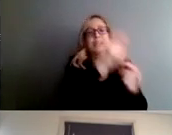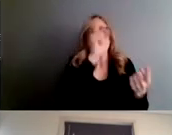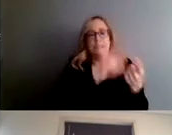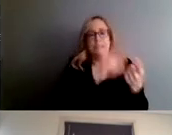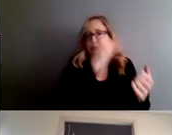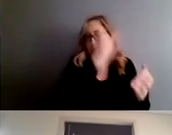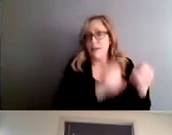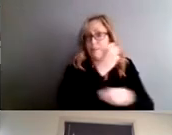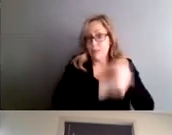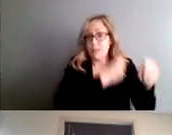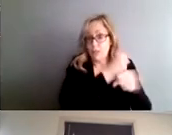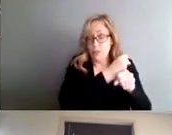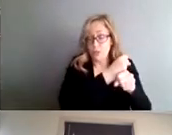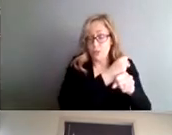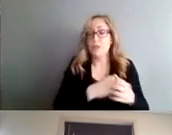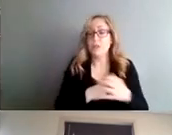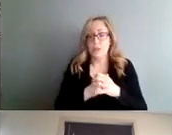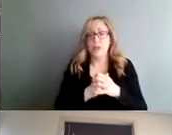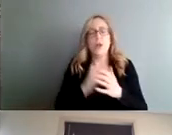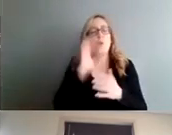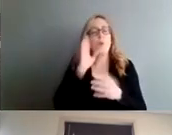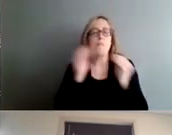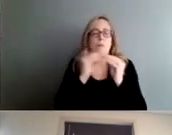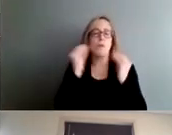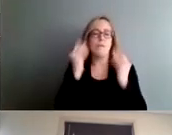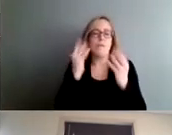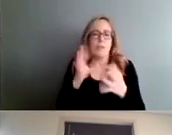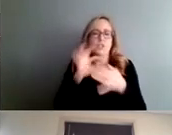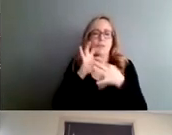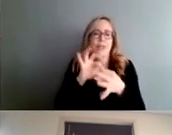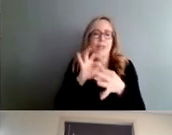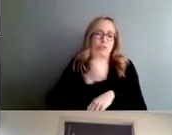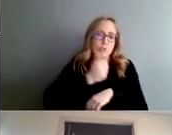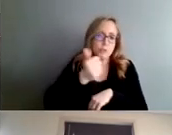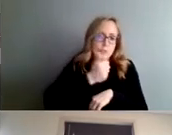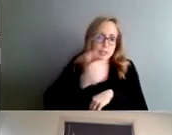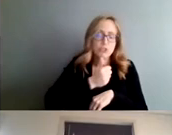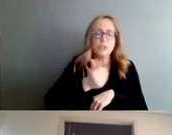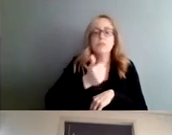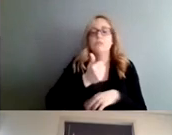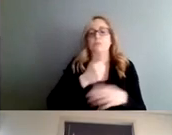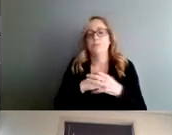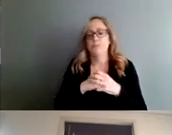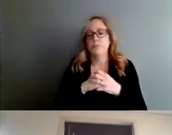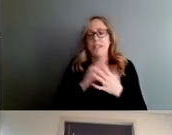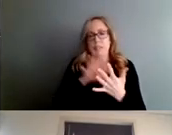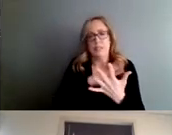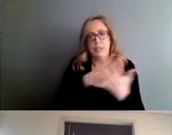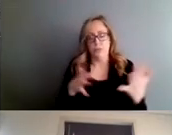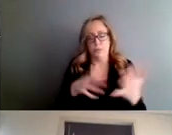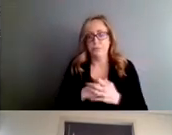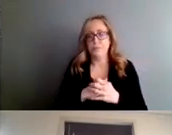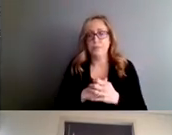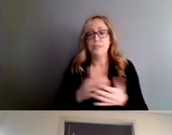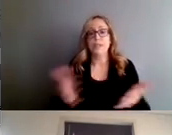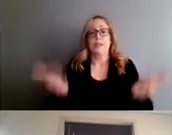year. And then there will be more information coming regarding transportation and scheduling.